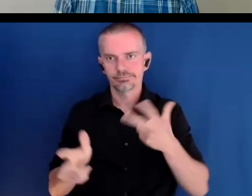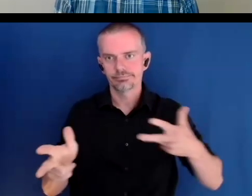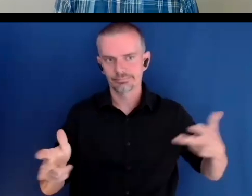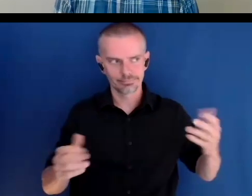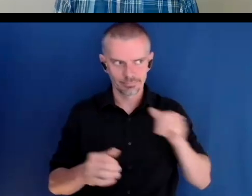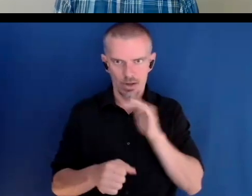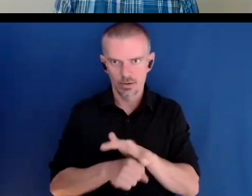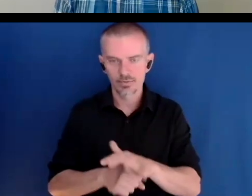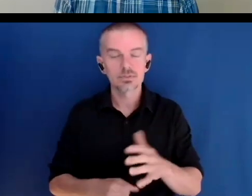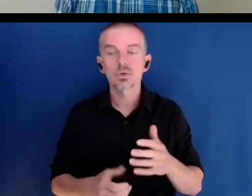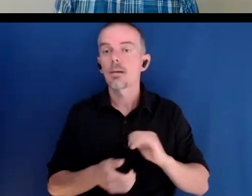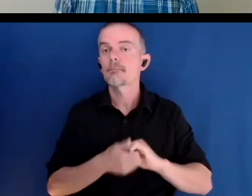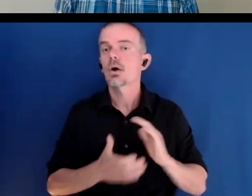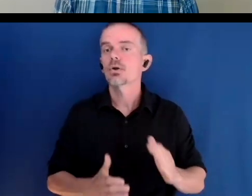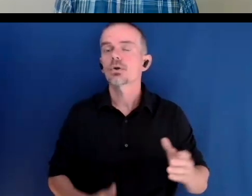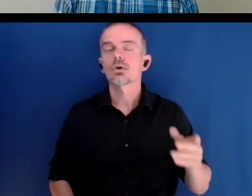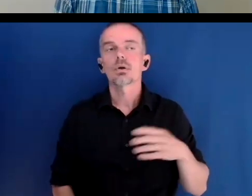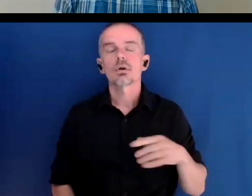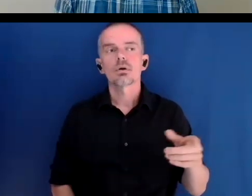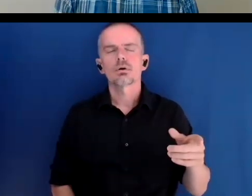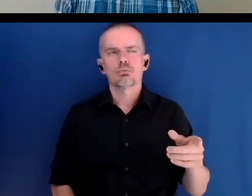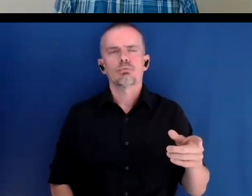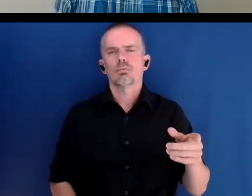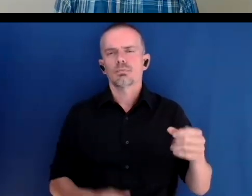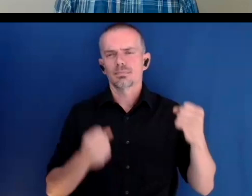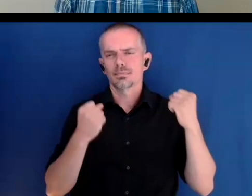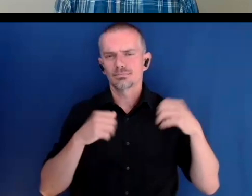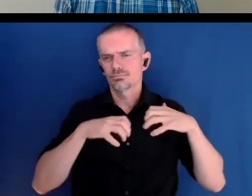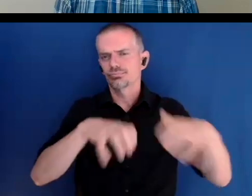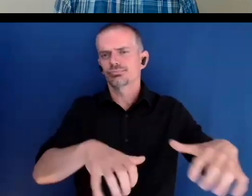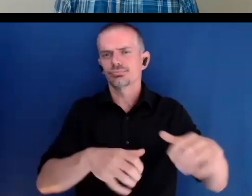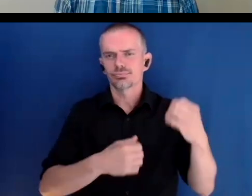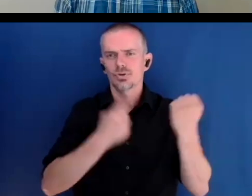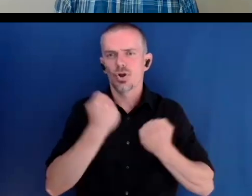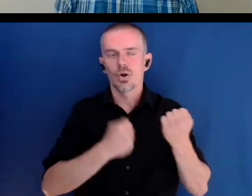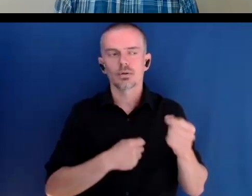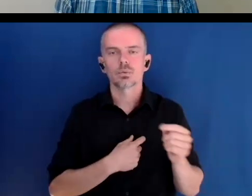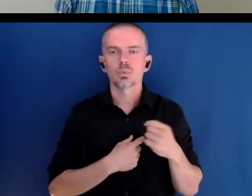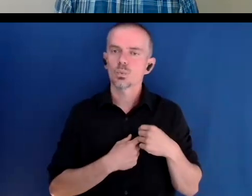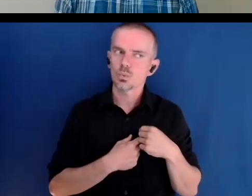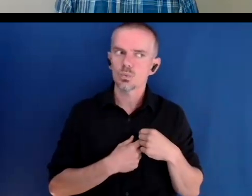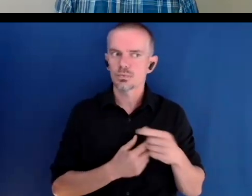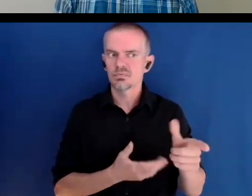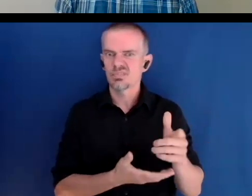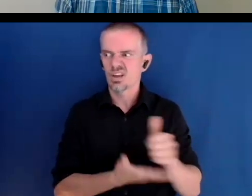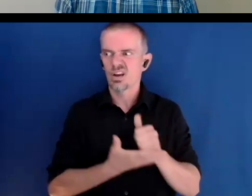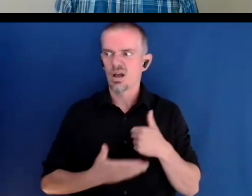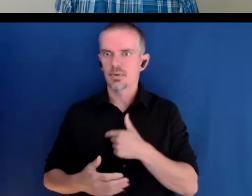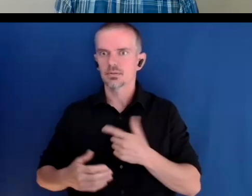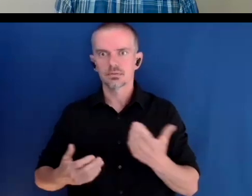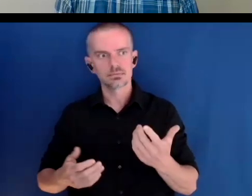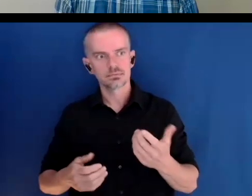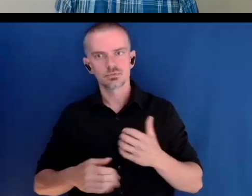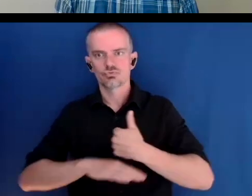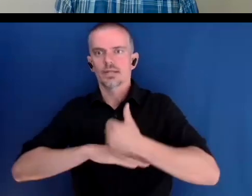am talking to a partner who happens to have a fleet of vehicles, that helps people get out in the field. And I really need to know about